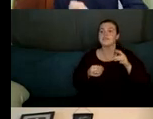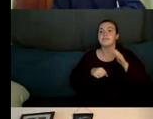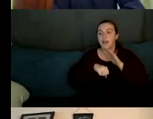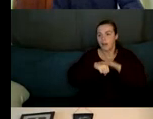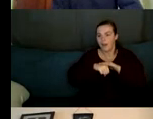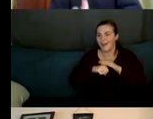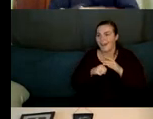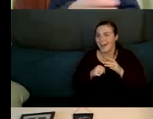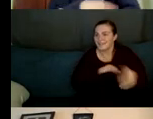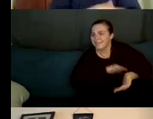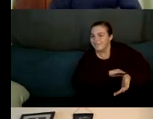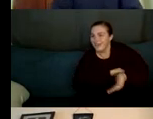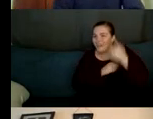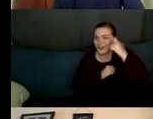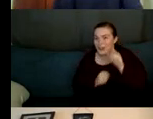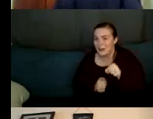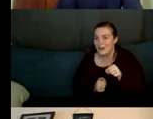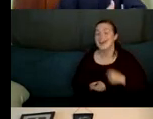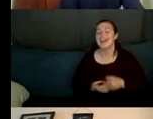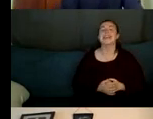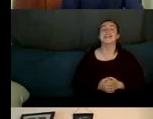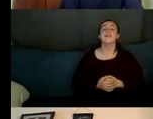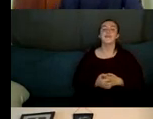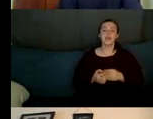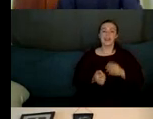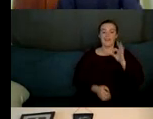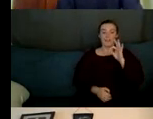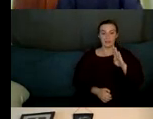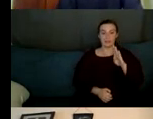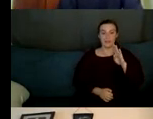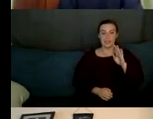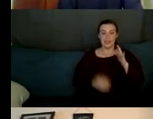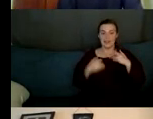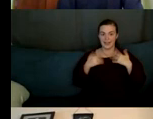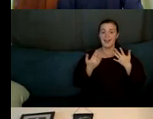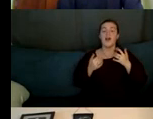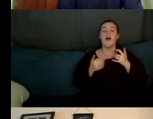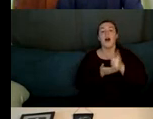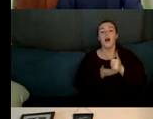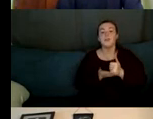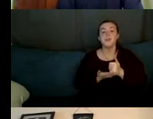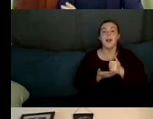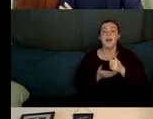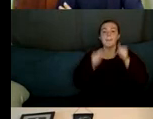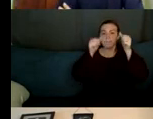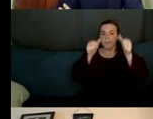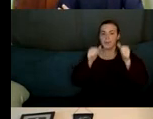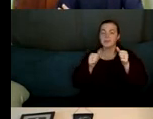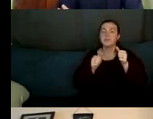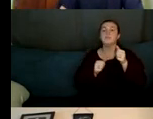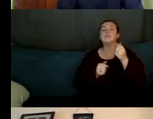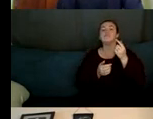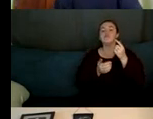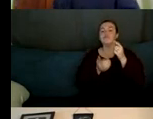your Facebook event work best, it's helpful to turn on post approval. Just make sure whoever's